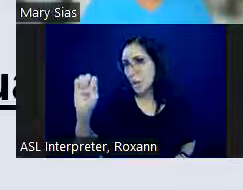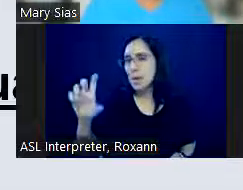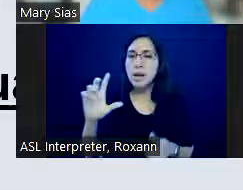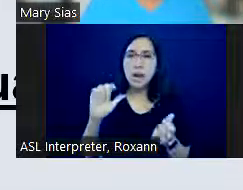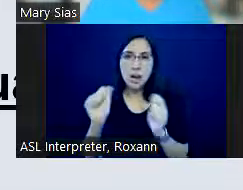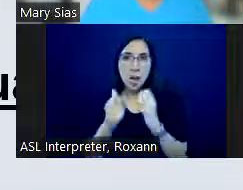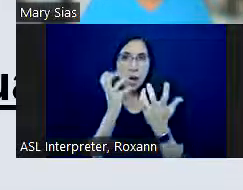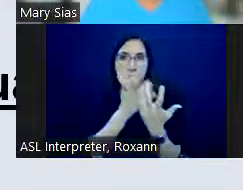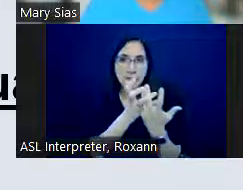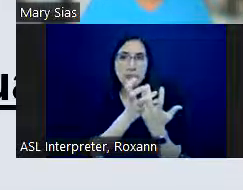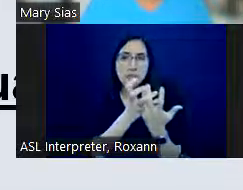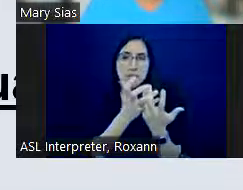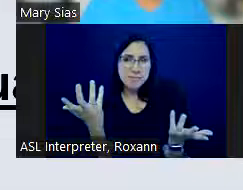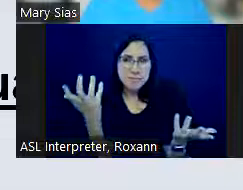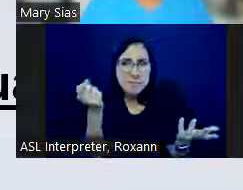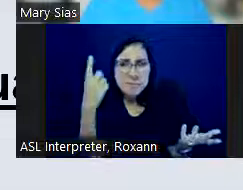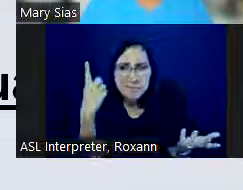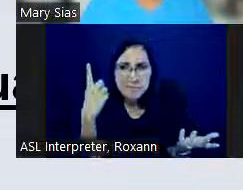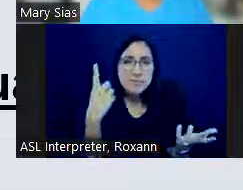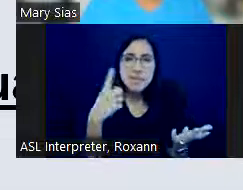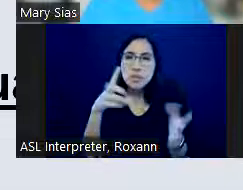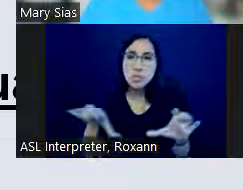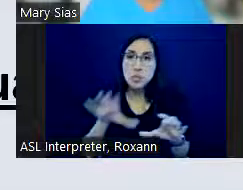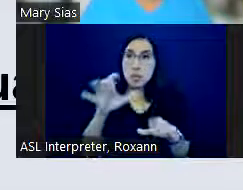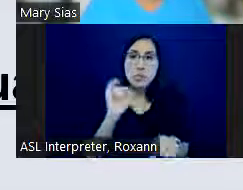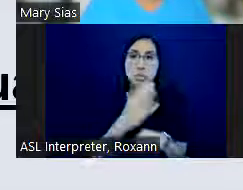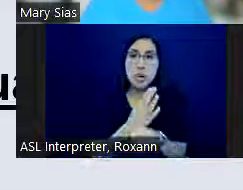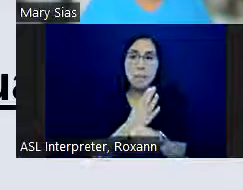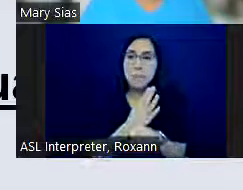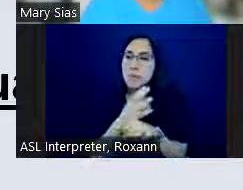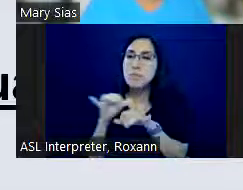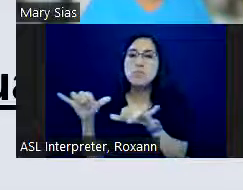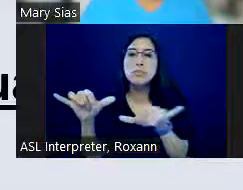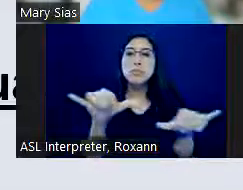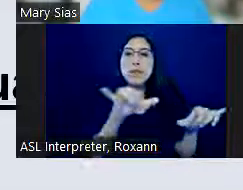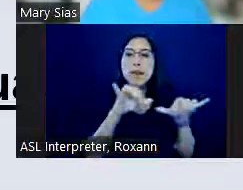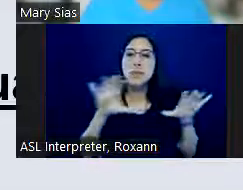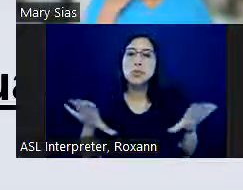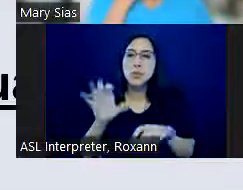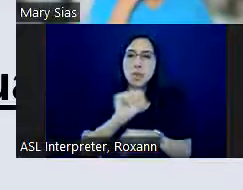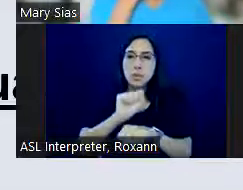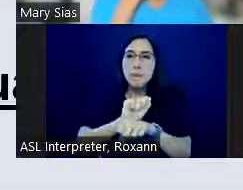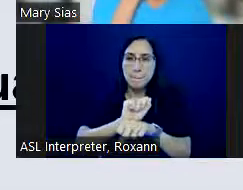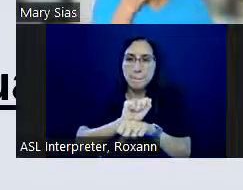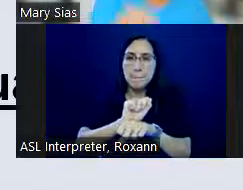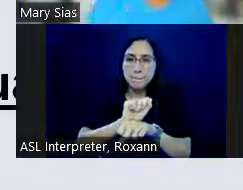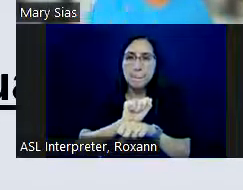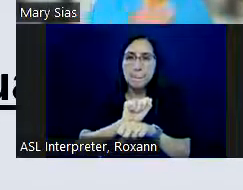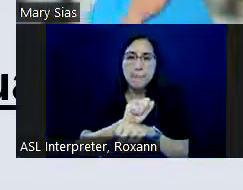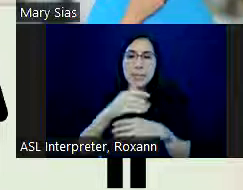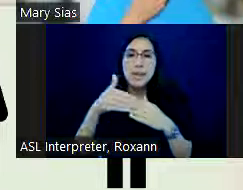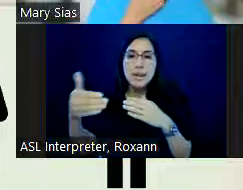something to help do the job that anybody else and everybody else does. Next